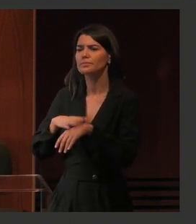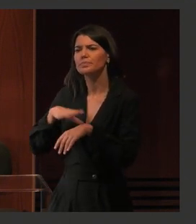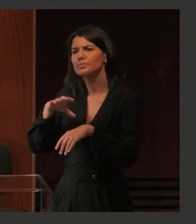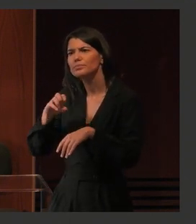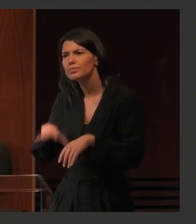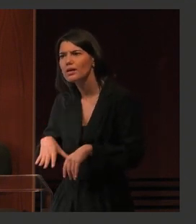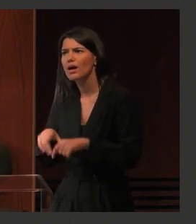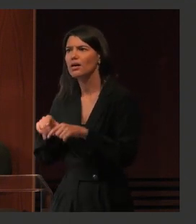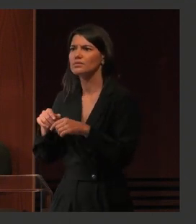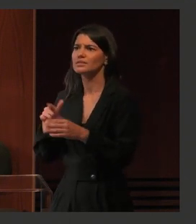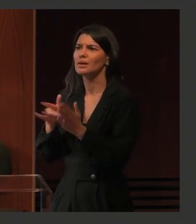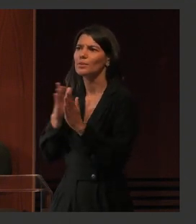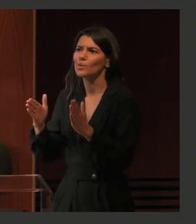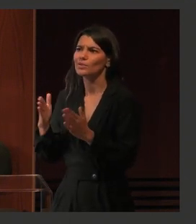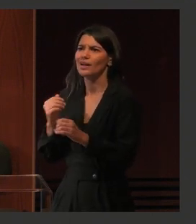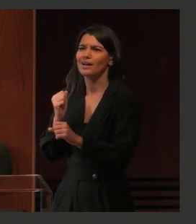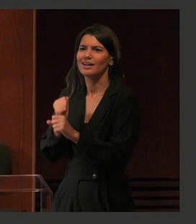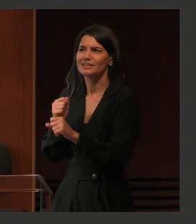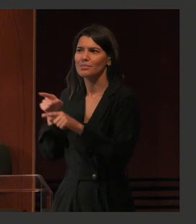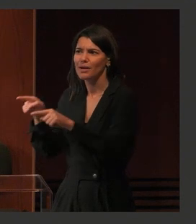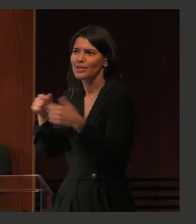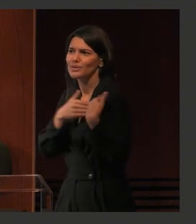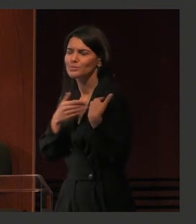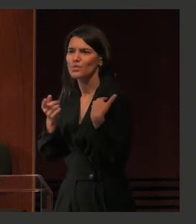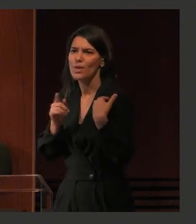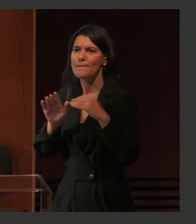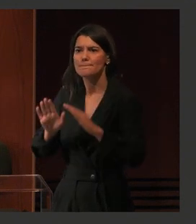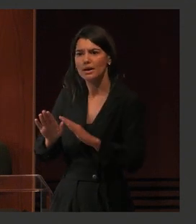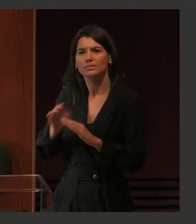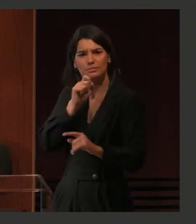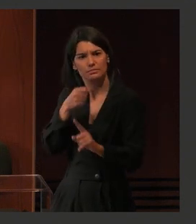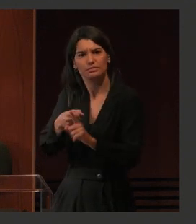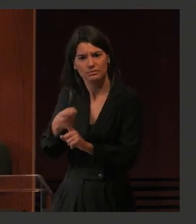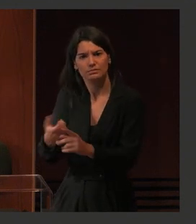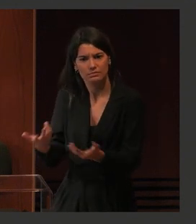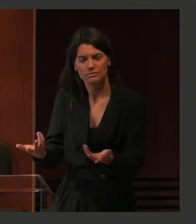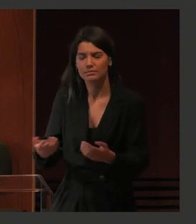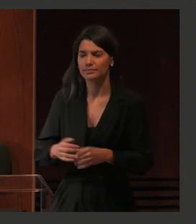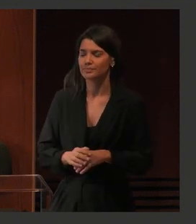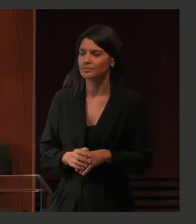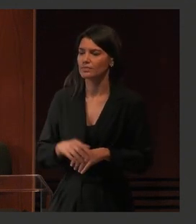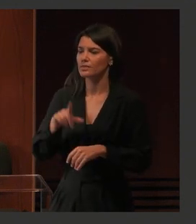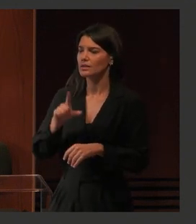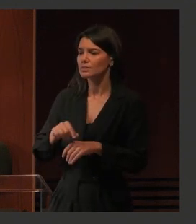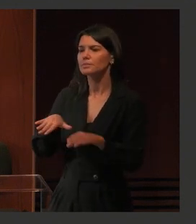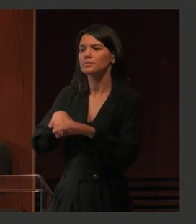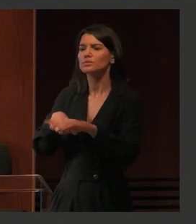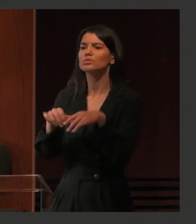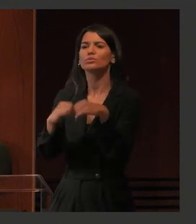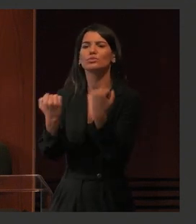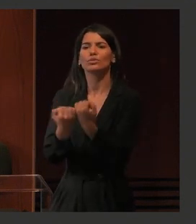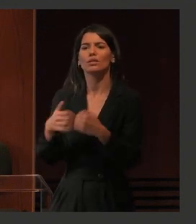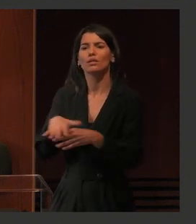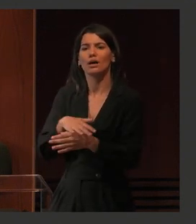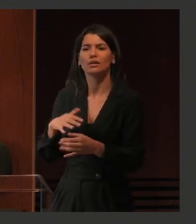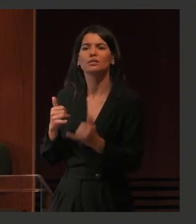Digital citizenship is important because so many administration now